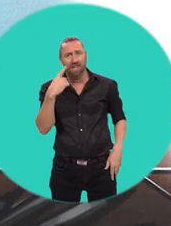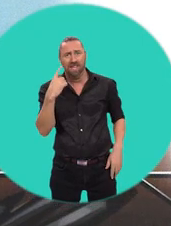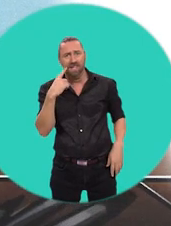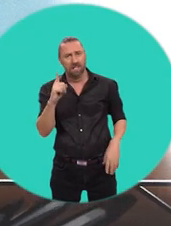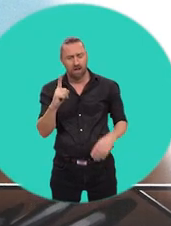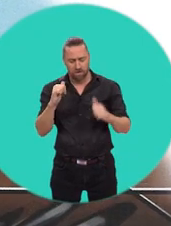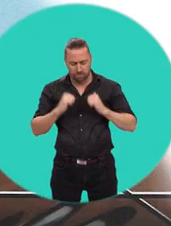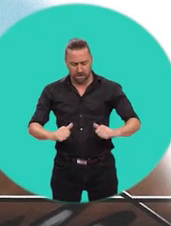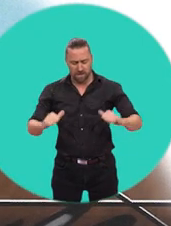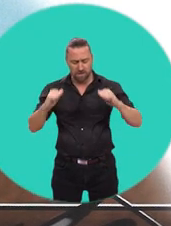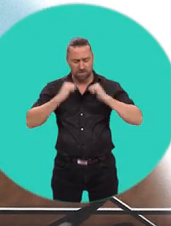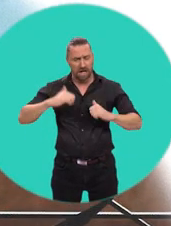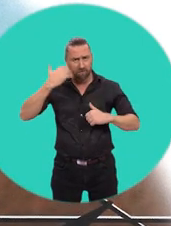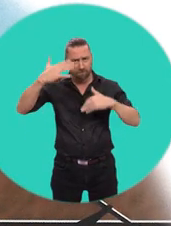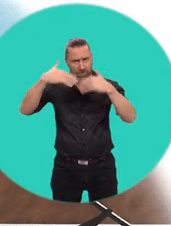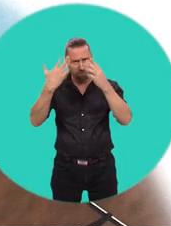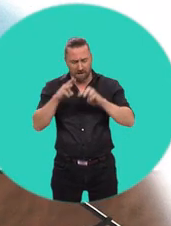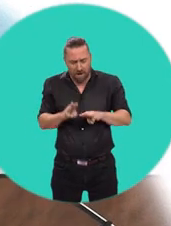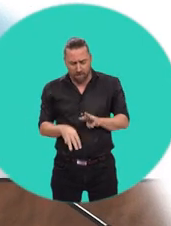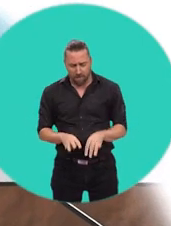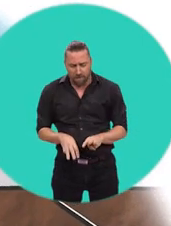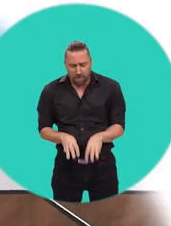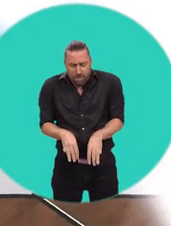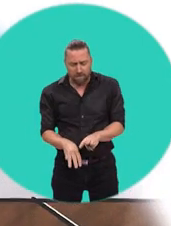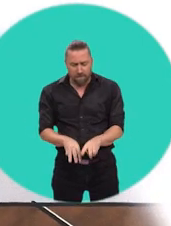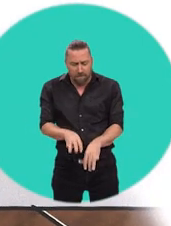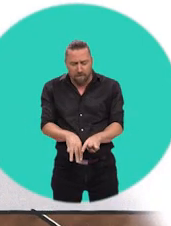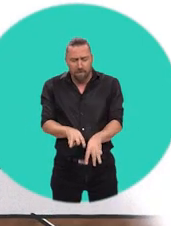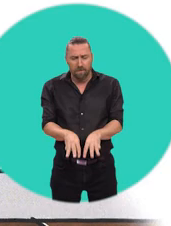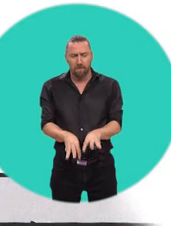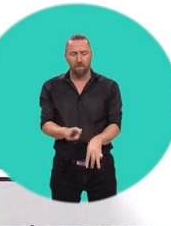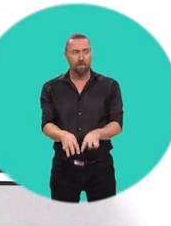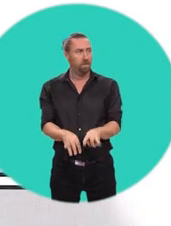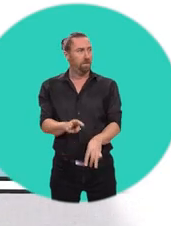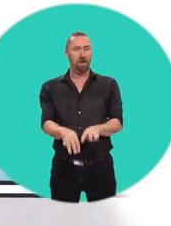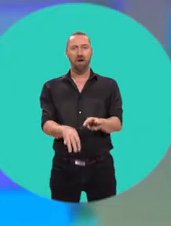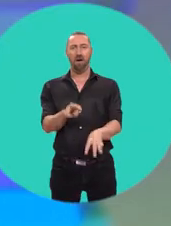thing, but she practiced each day and refused to give in.